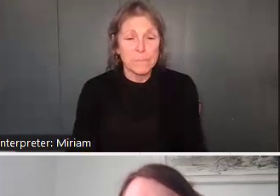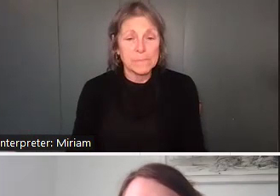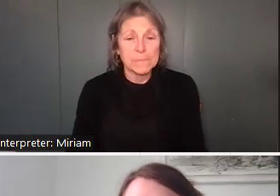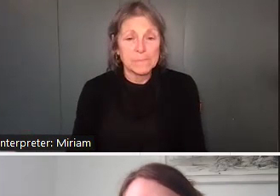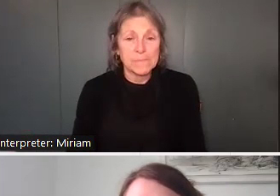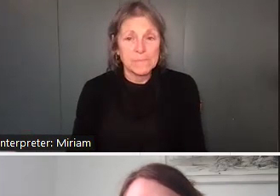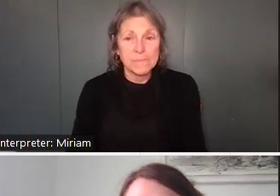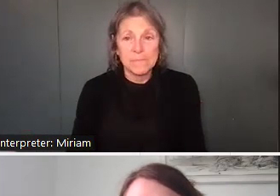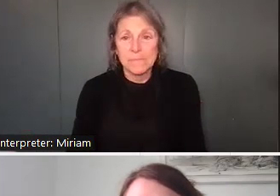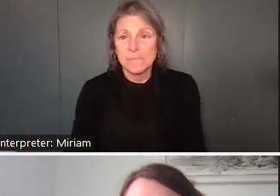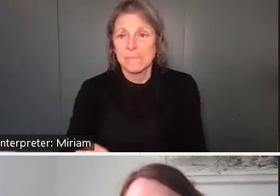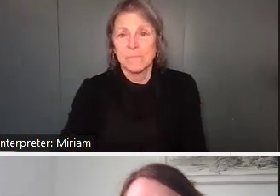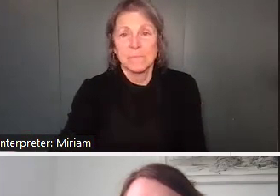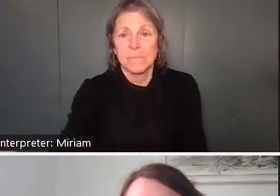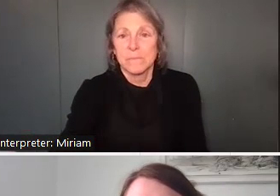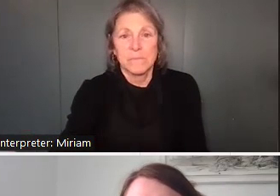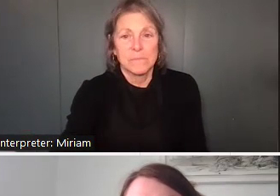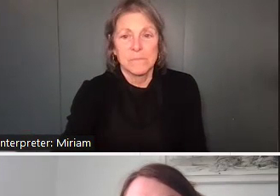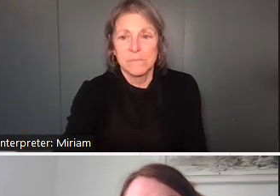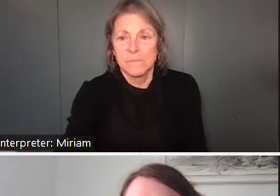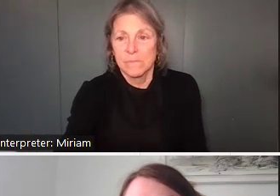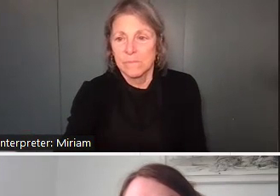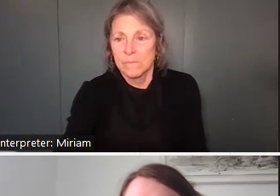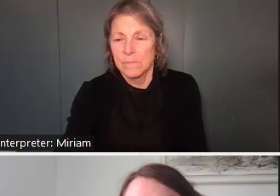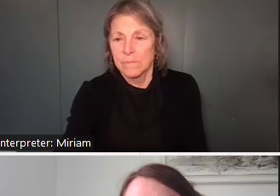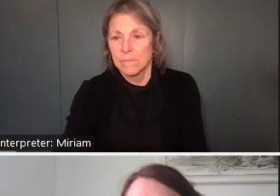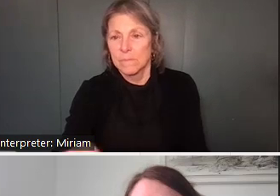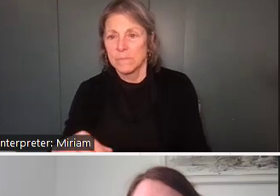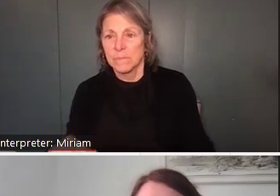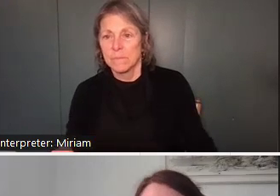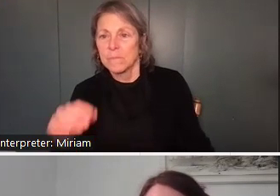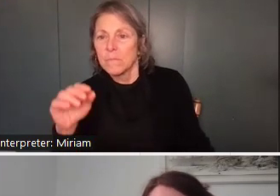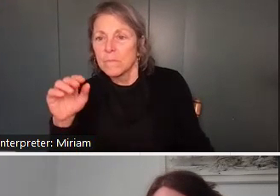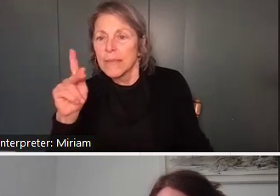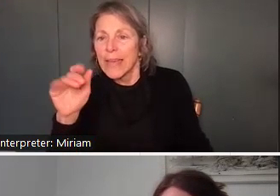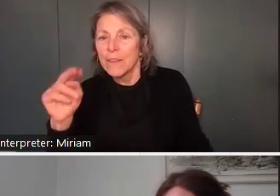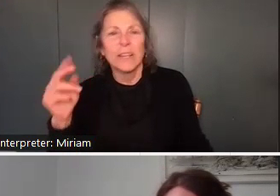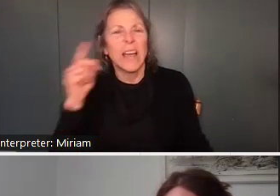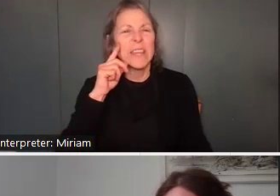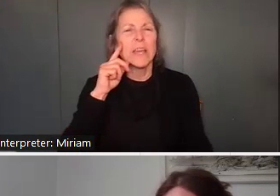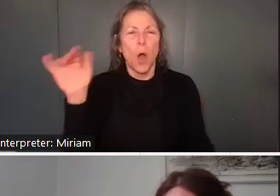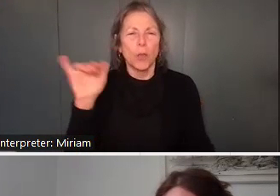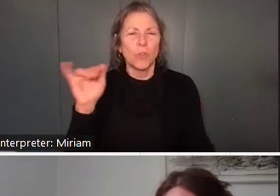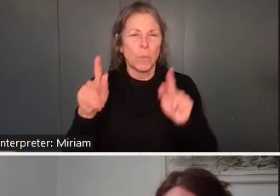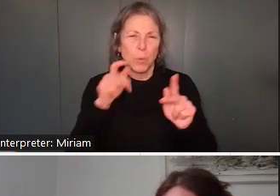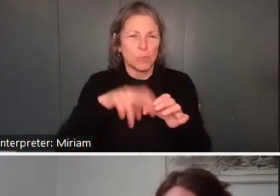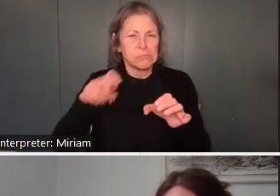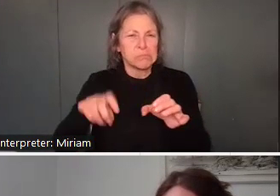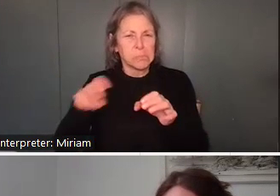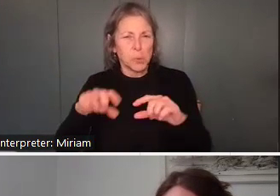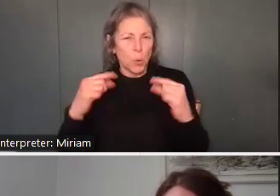I think it would also be important, given a couple of folks that had stepped away from this group, that we Mhm.